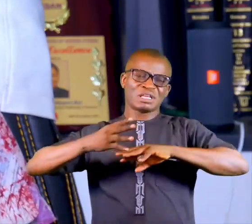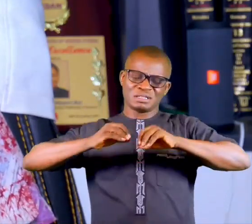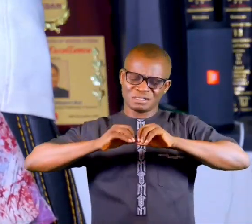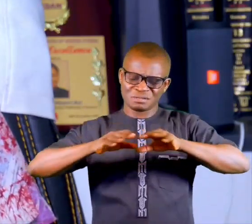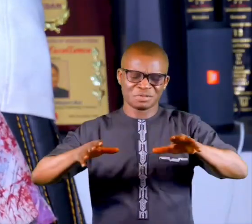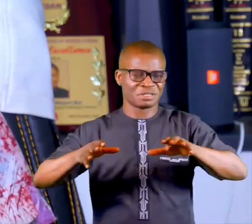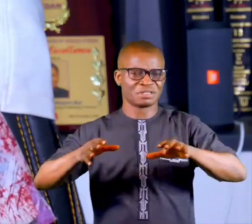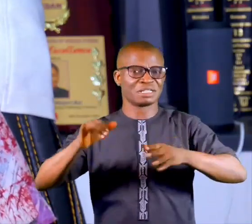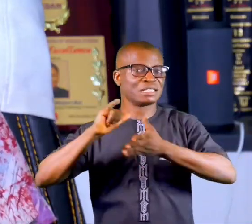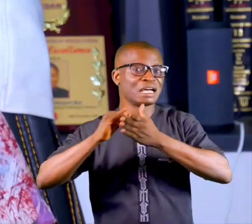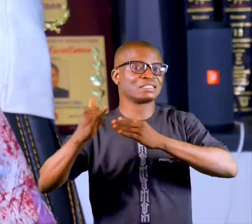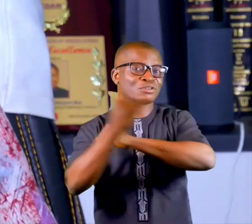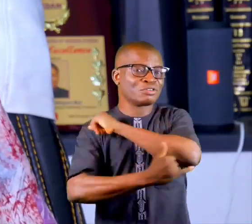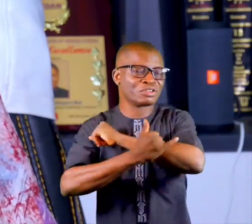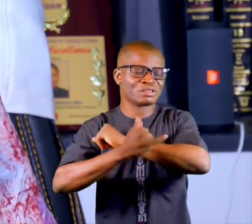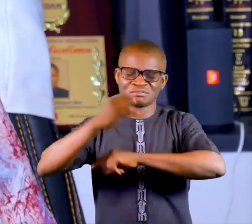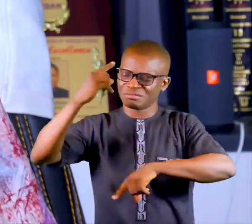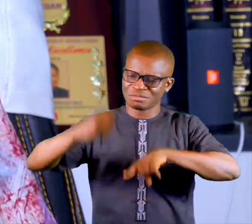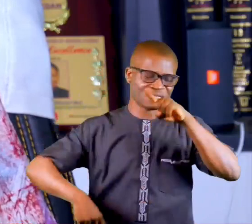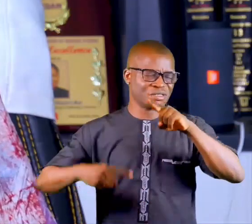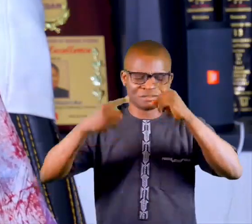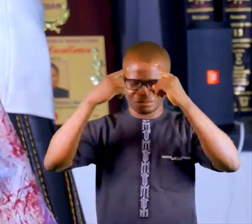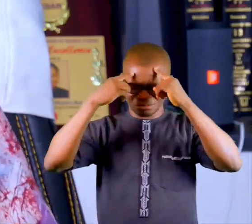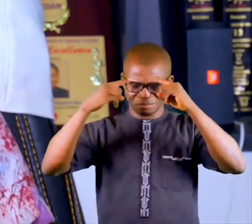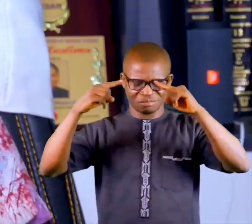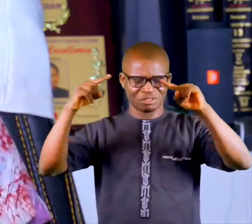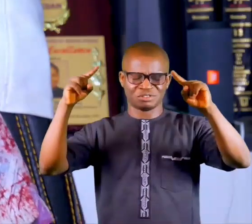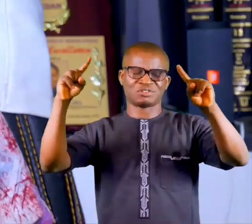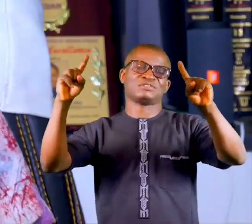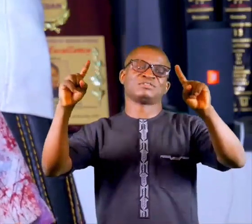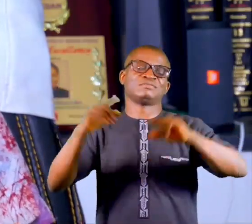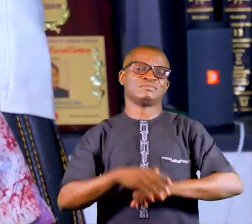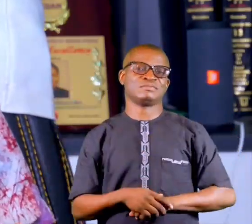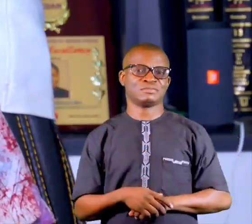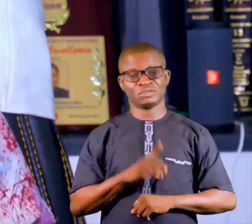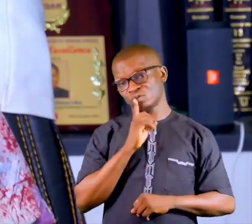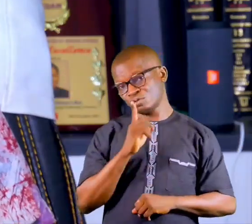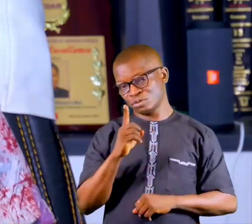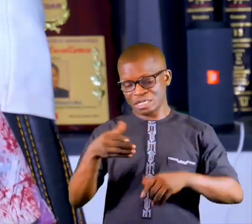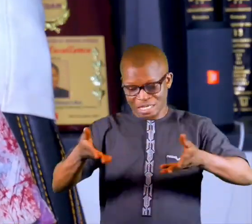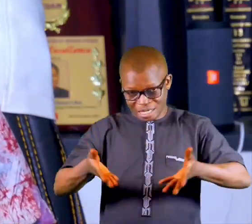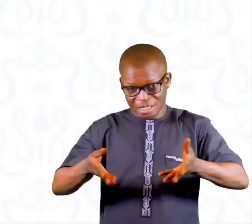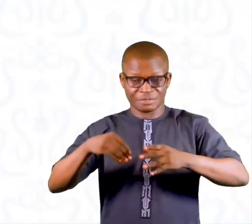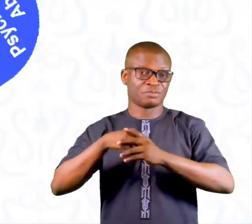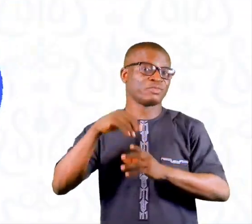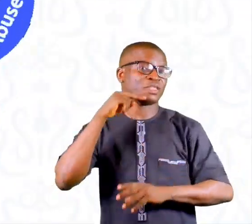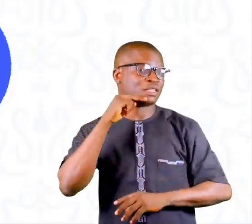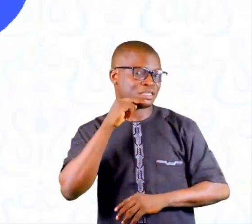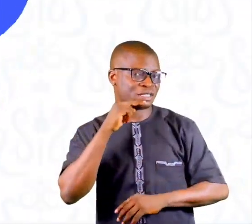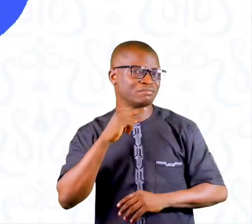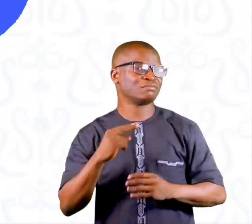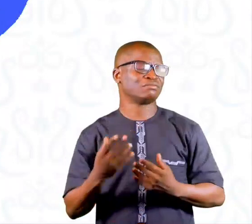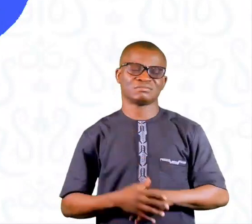definitely will not succeed as it should. And in Nigeria,